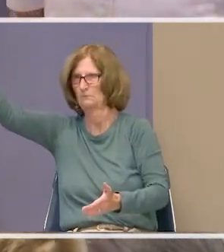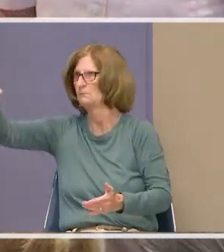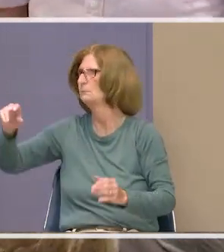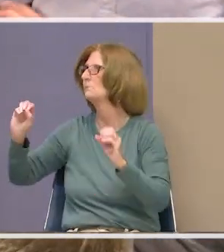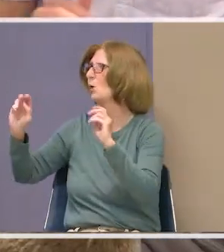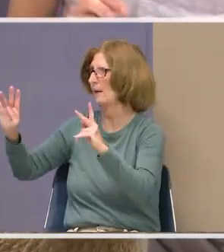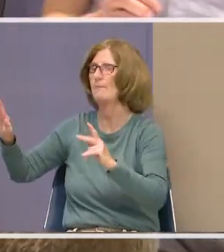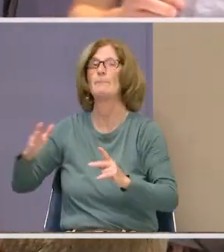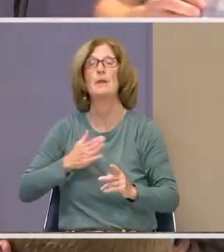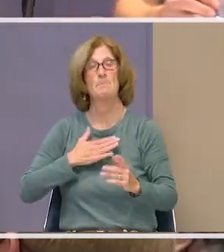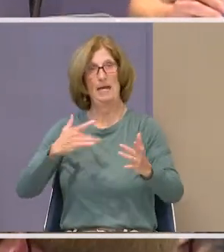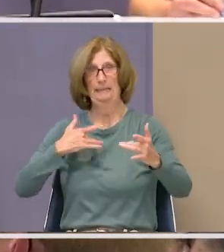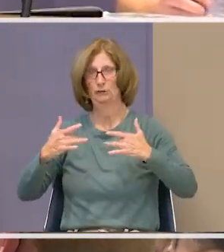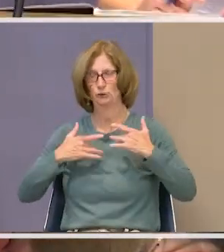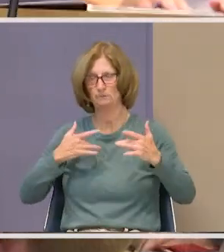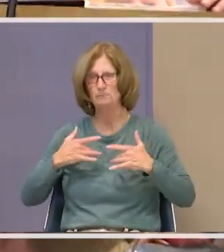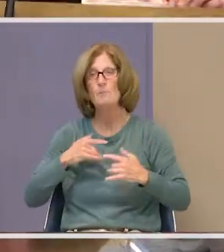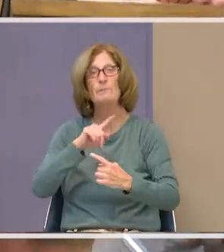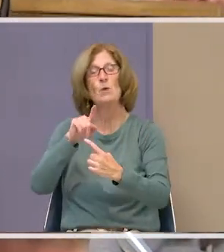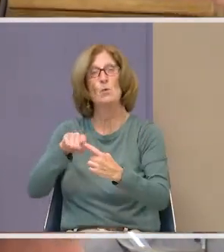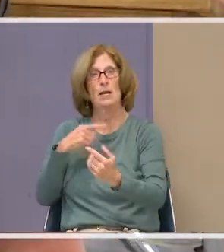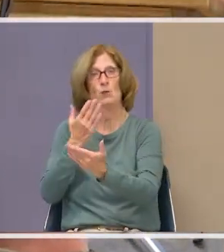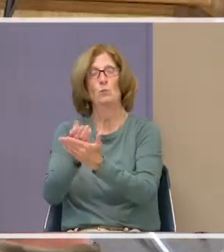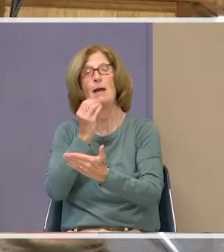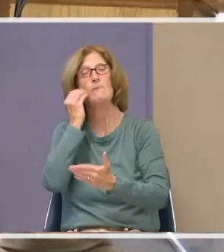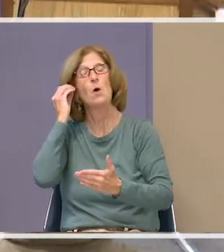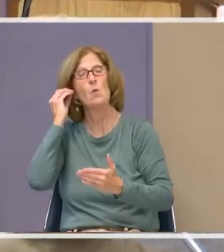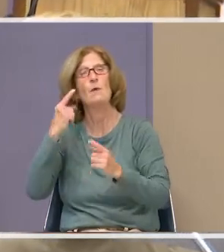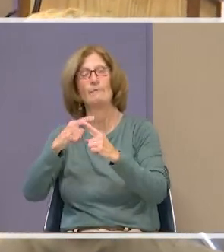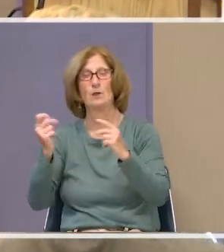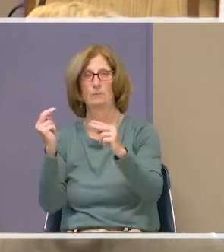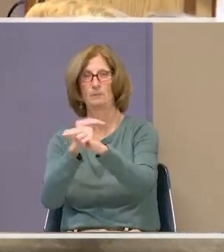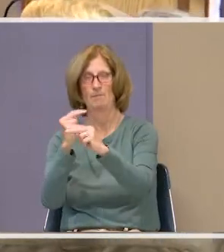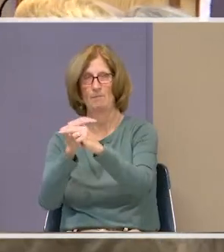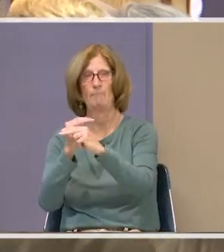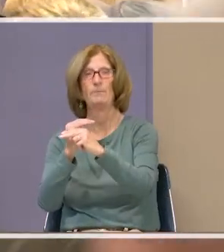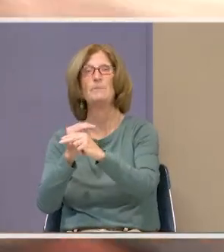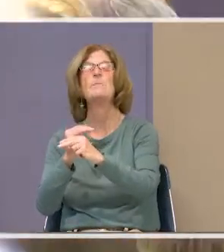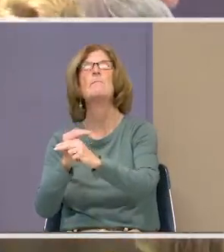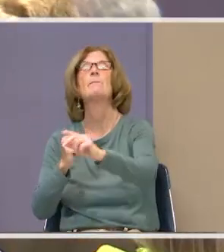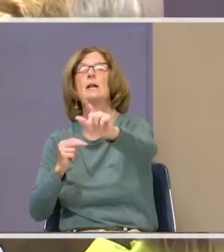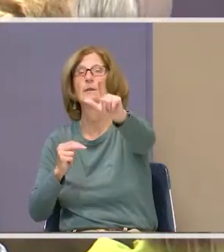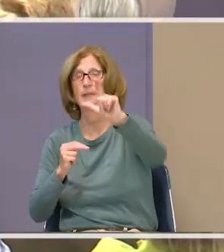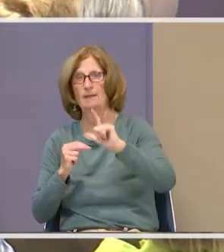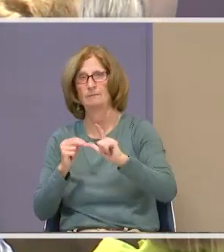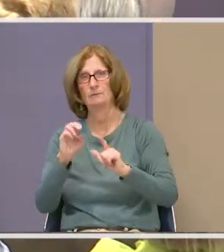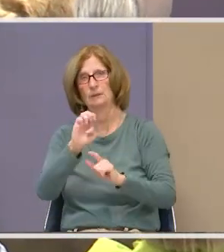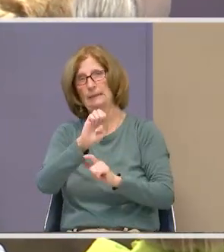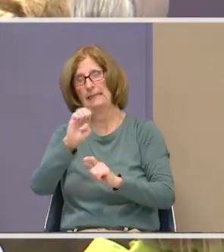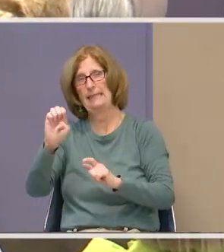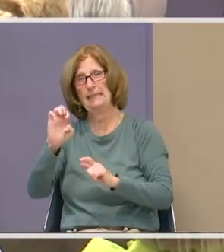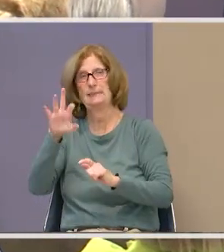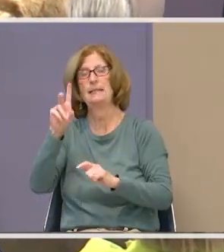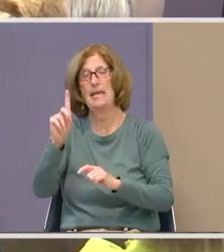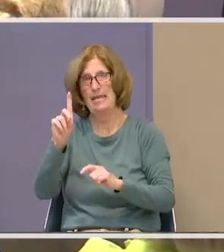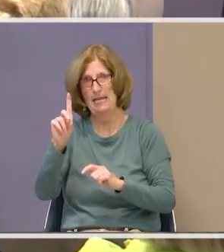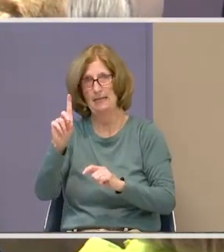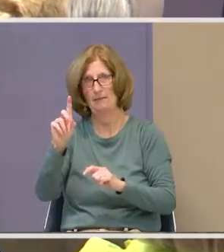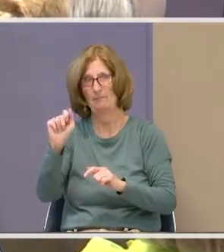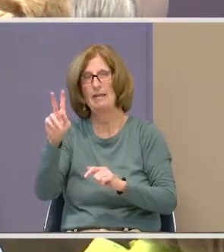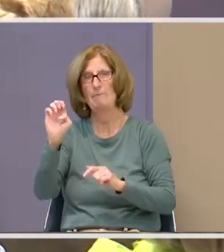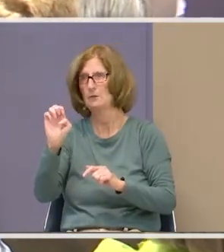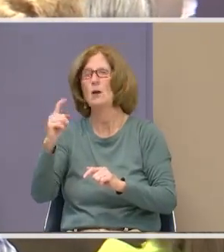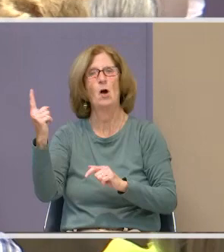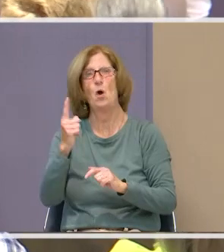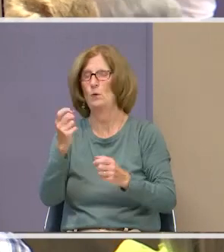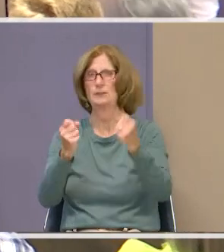be brief. Yes. First of all, when I'm coming home from the Parkway and I hang that left onto East End Avenue, there is always a car